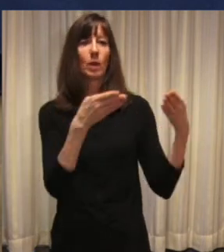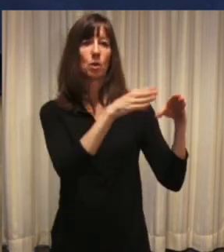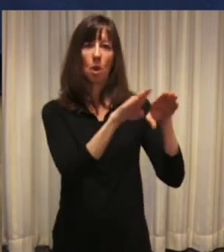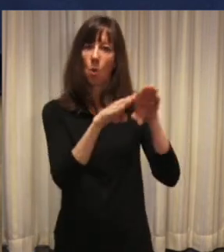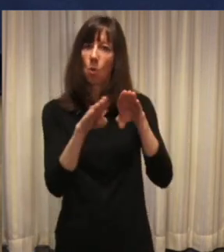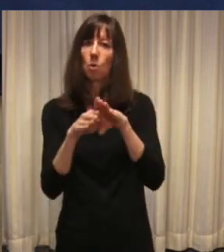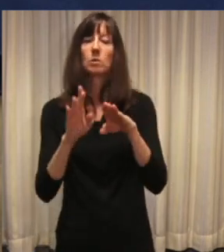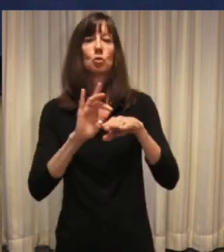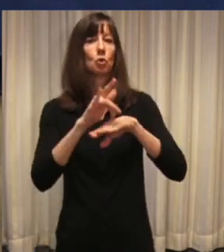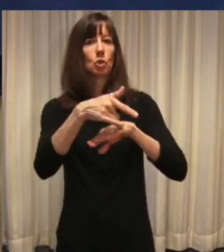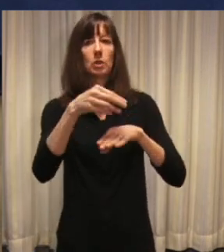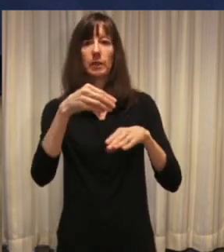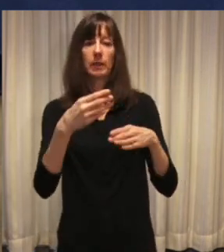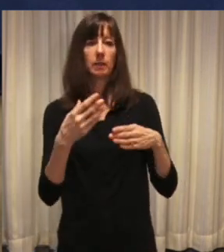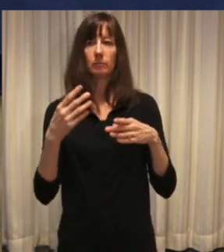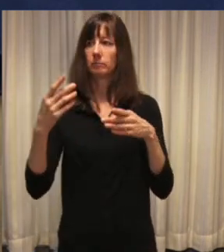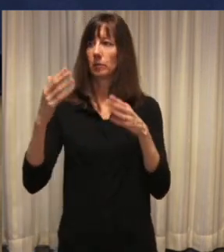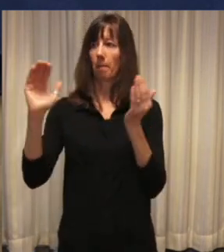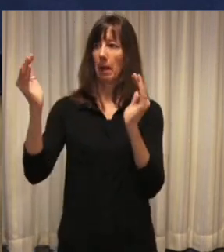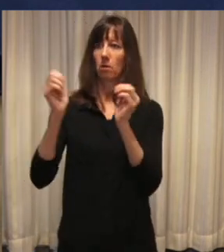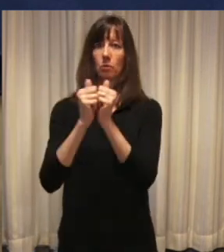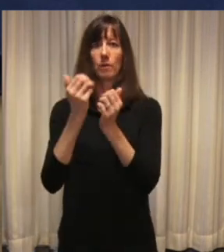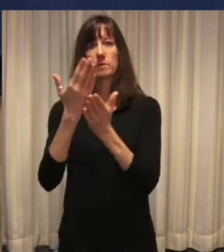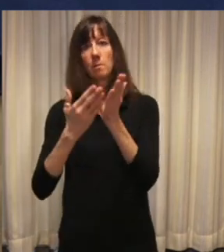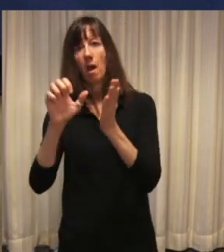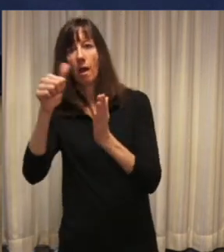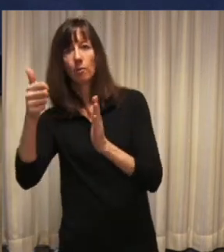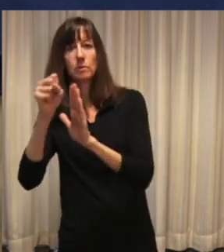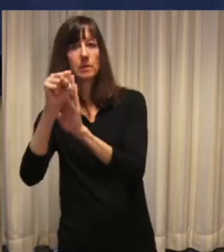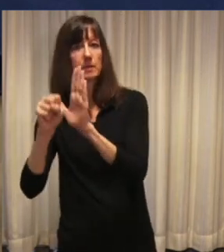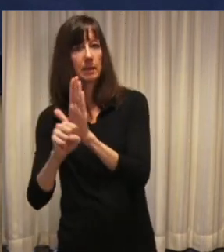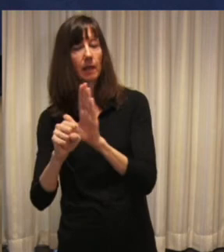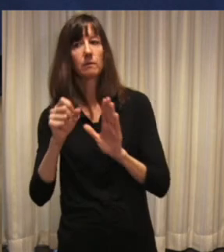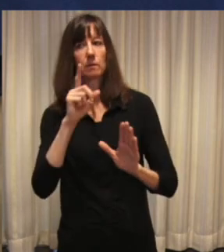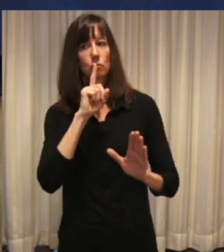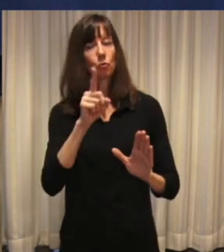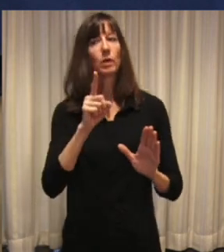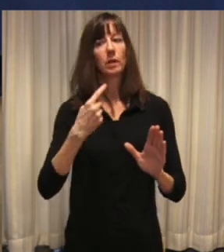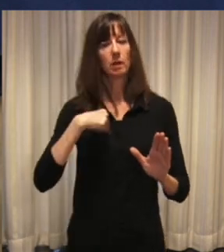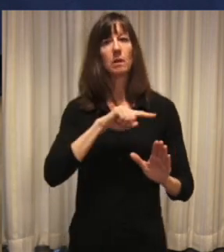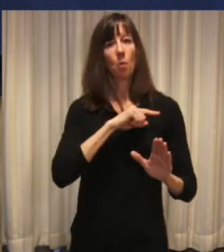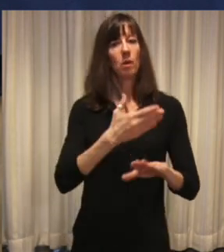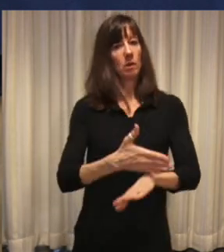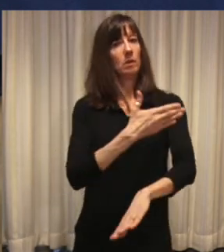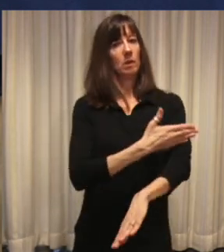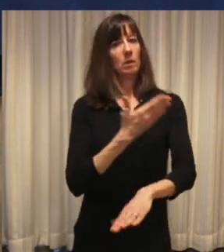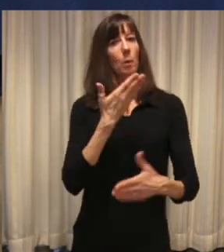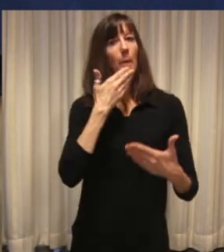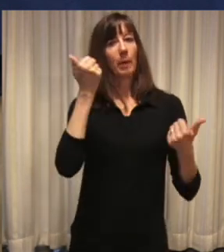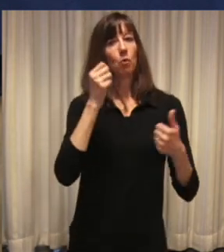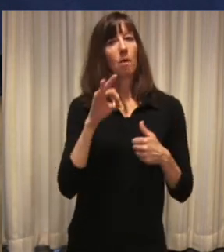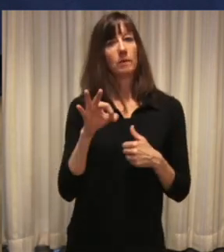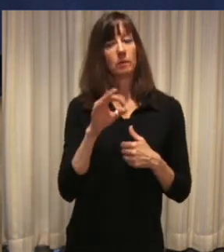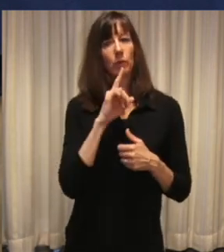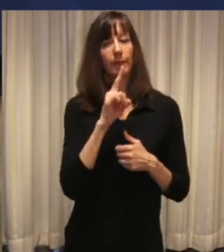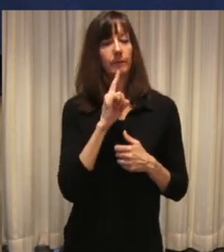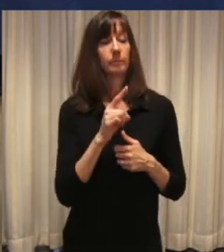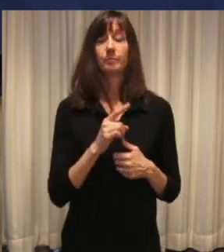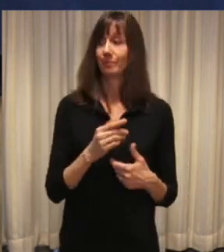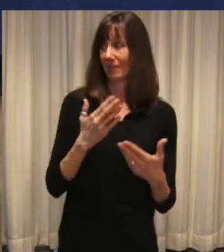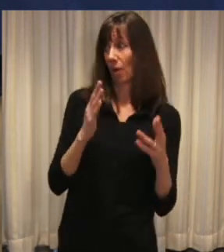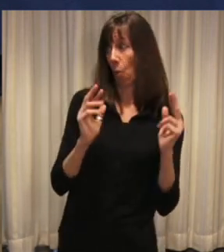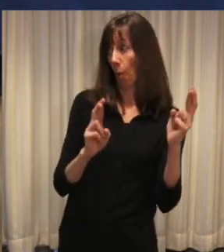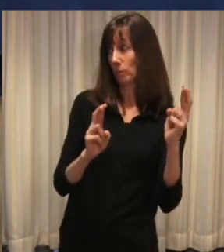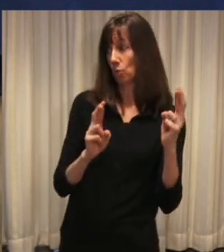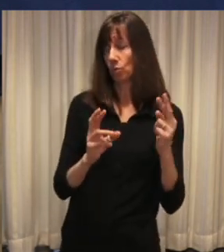directive. And I think that put us a little bit ahead to be able to get ourselves ready. I hope so. I remember the